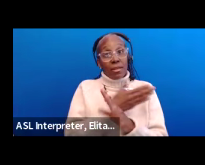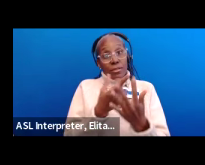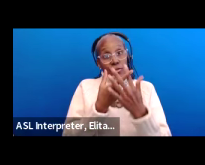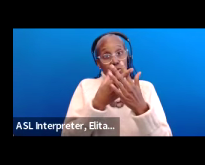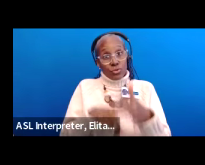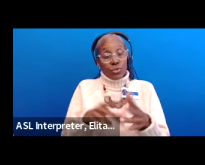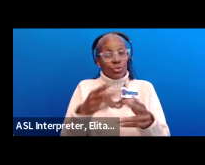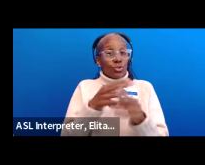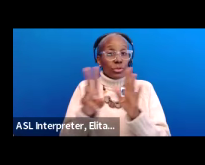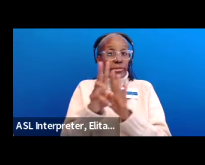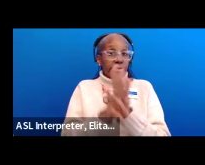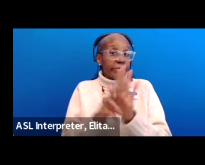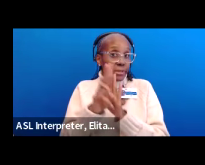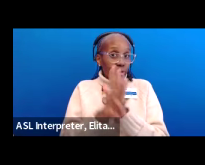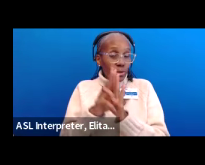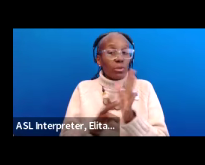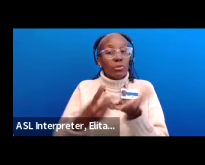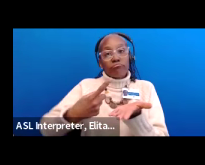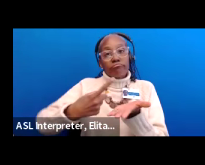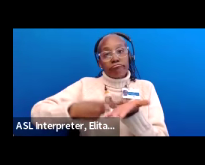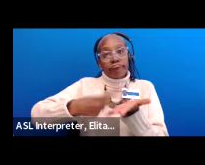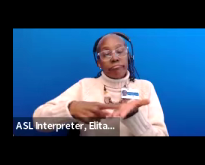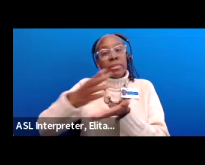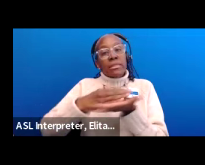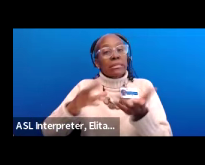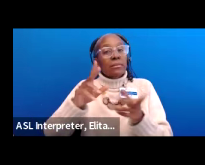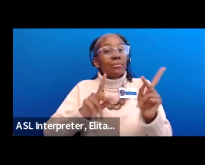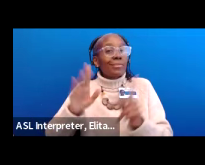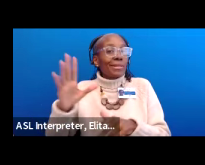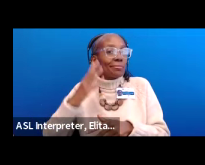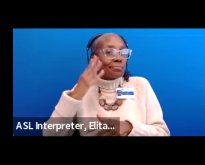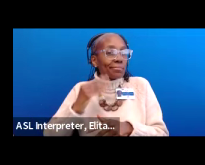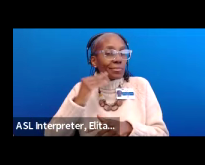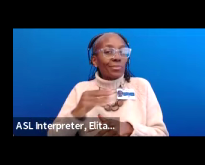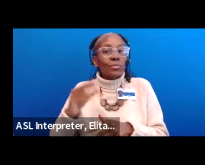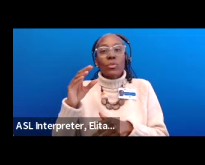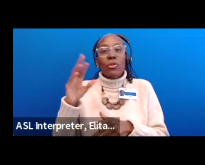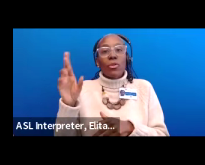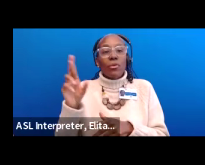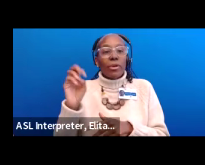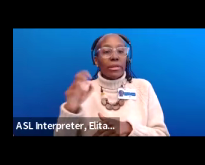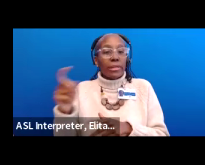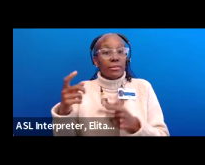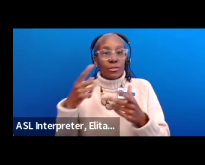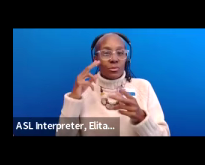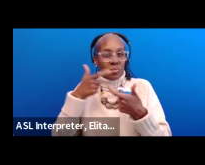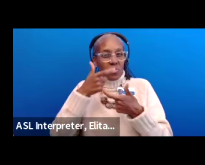there'll be a short video to talk about some of the personal experience with ARC-EX, and we'll move to that right now.